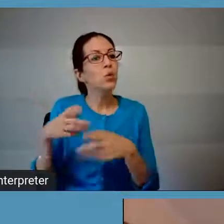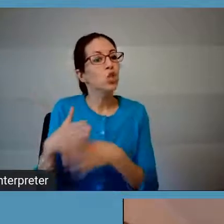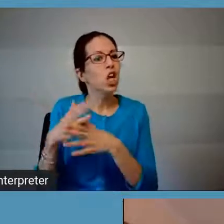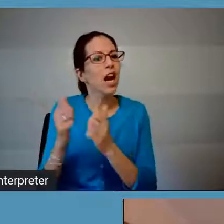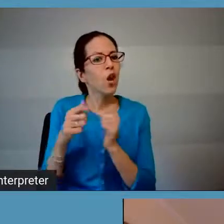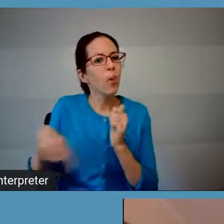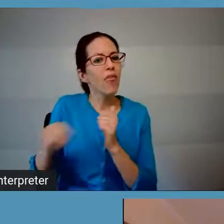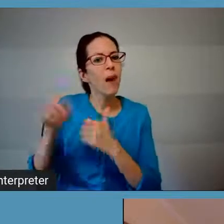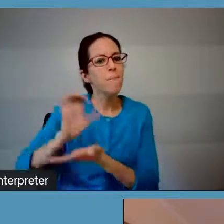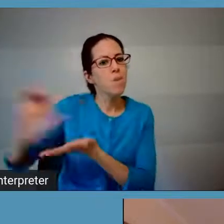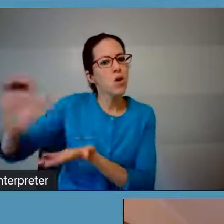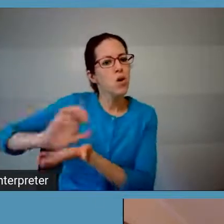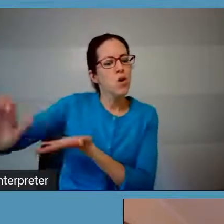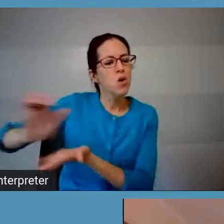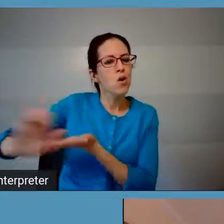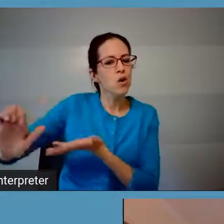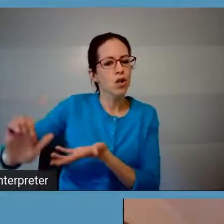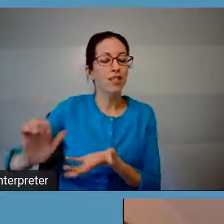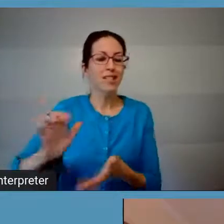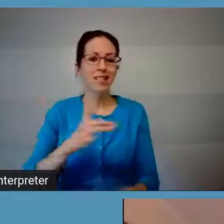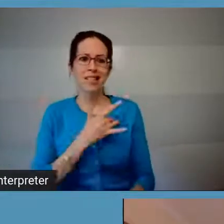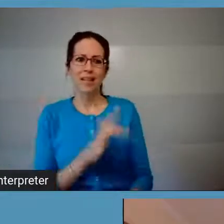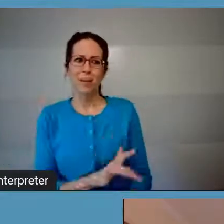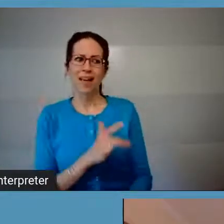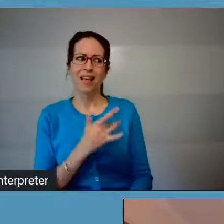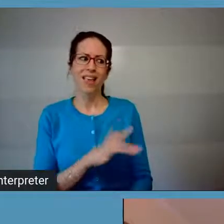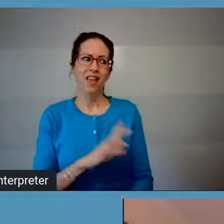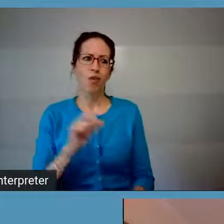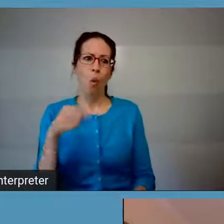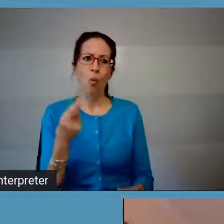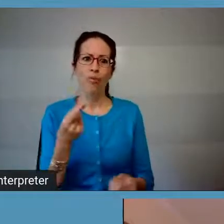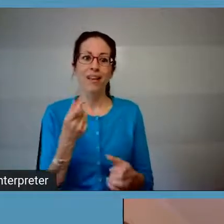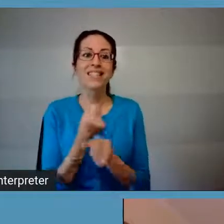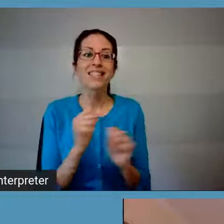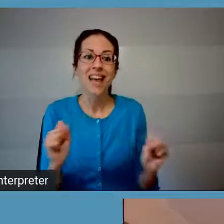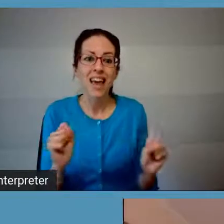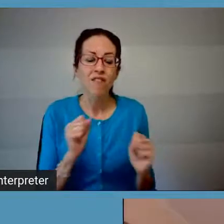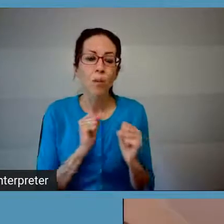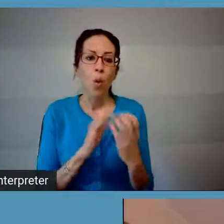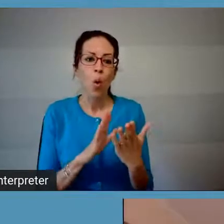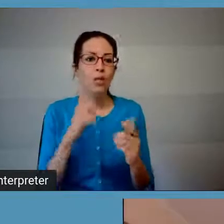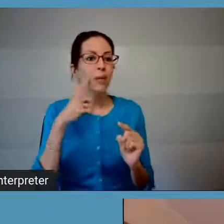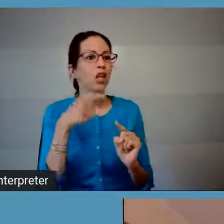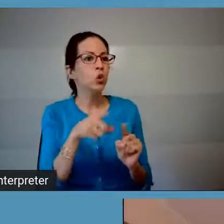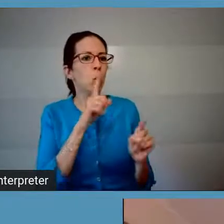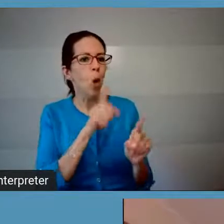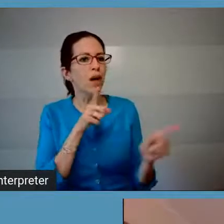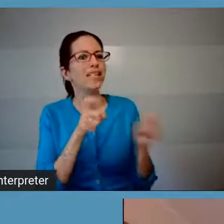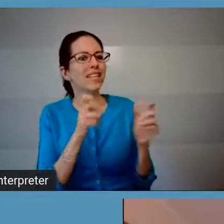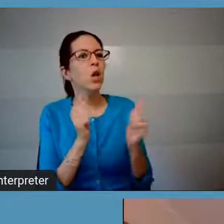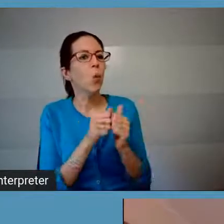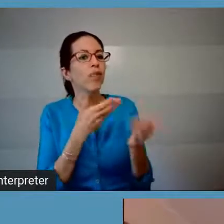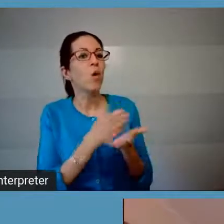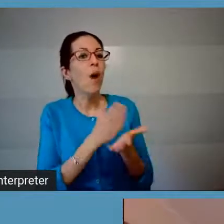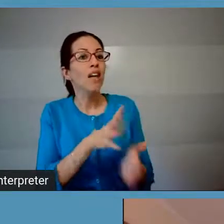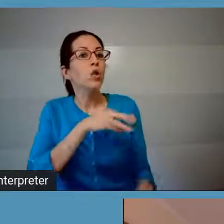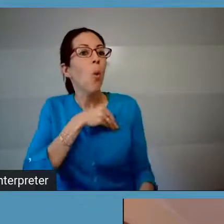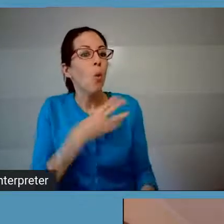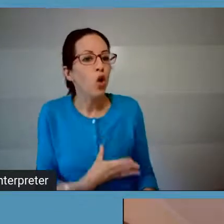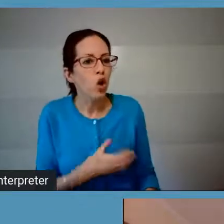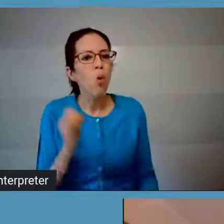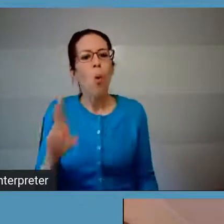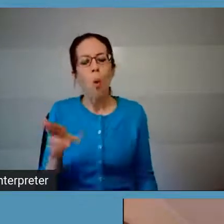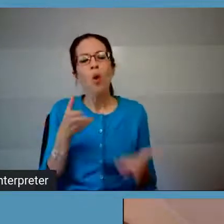out. And usually the only really safe ways to do that are because you're dealing with the rights owner or it's public domain and there is no rights